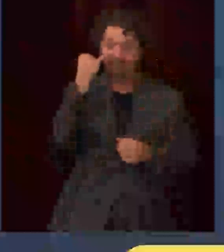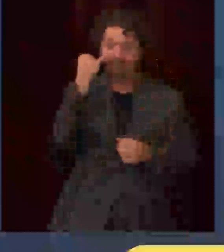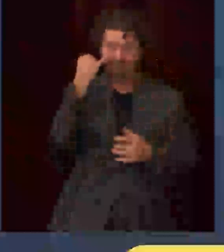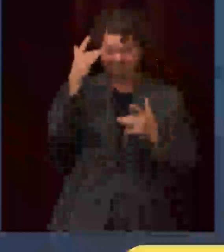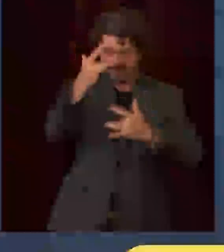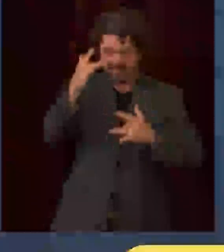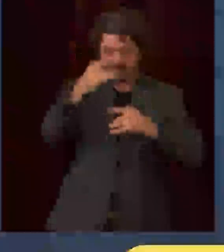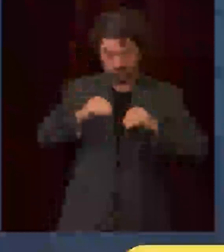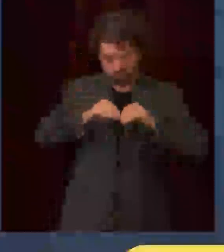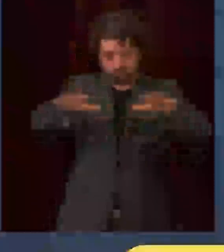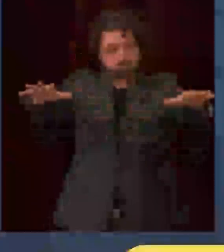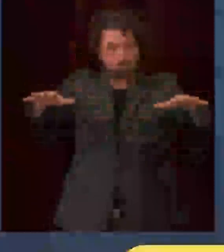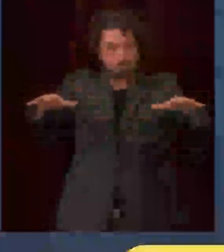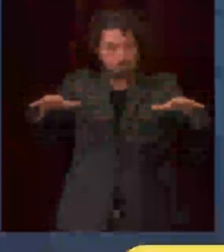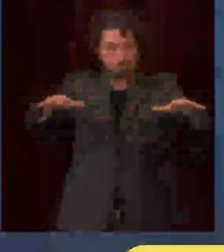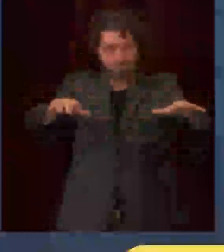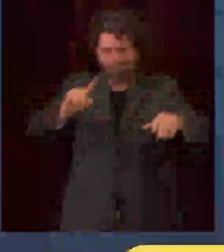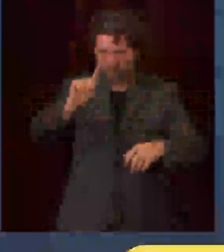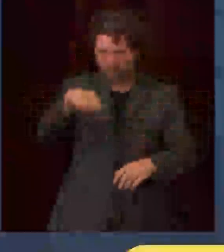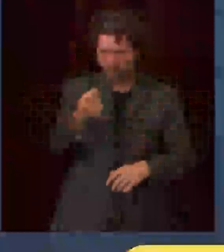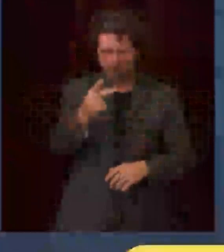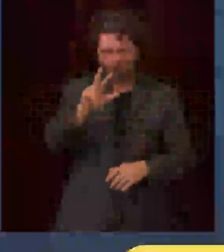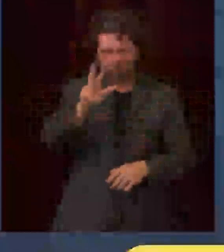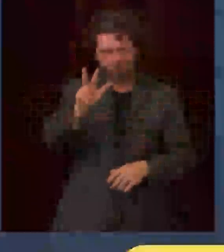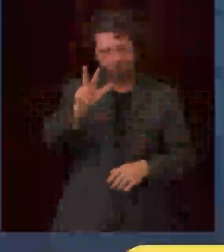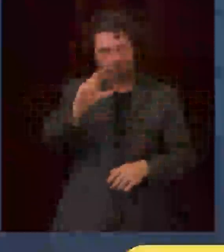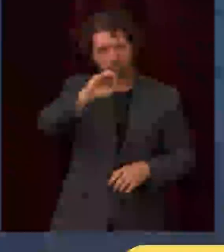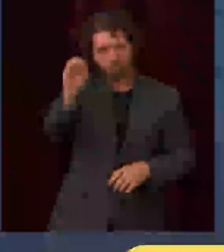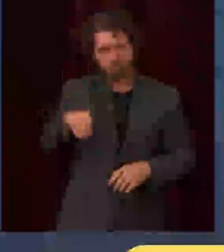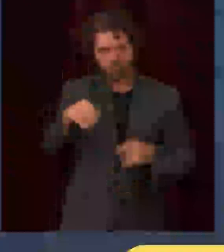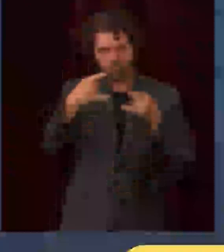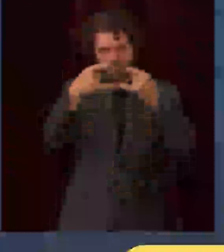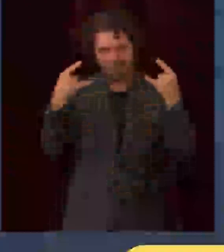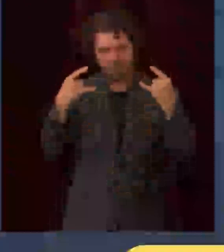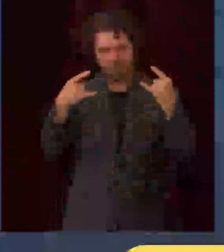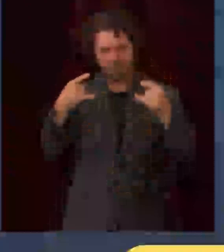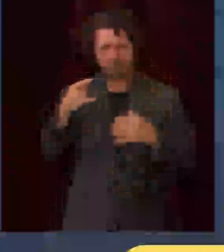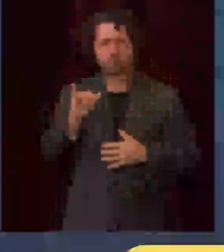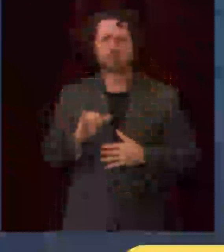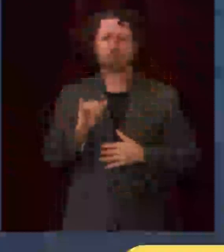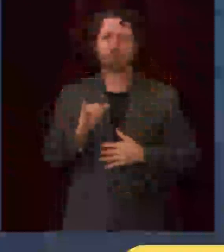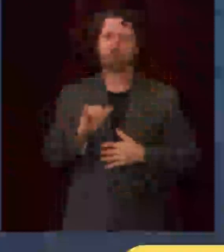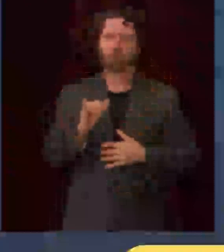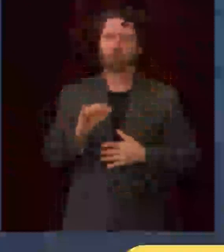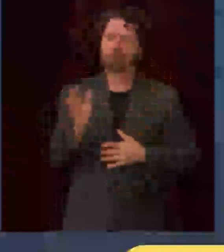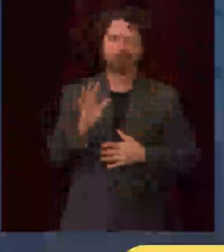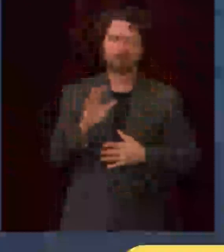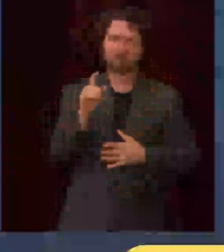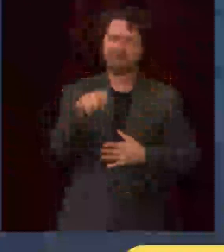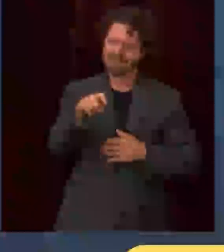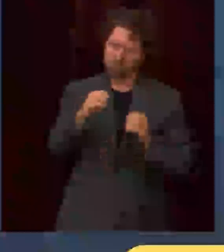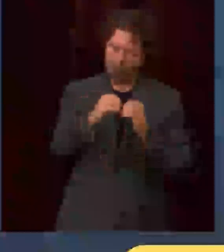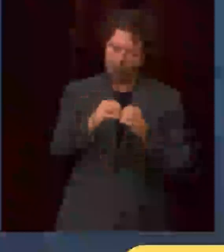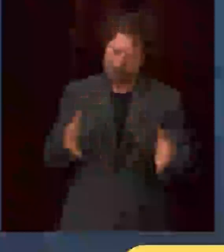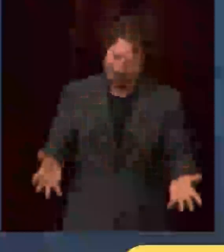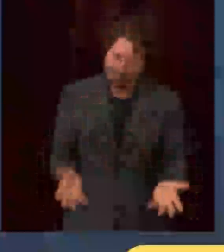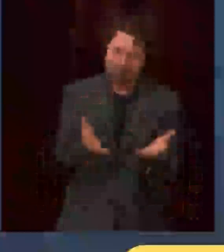owe ourselves more. And so I just really hope that leaders in Yakima, including family